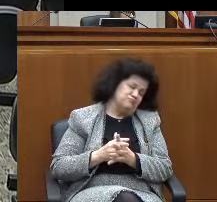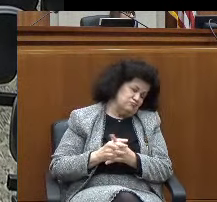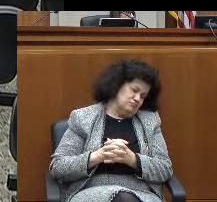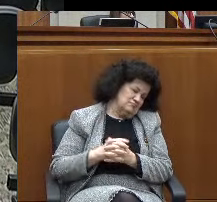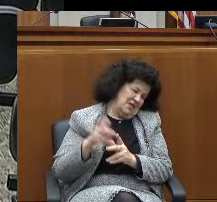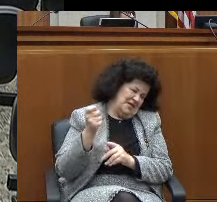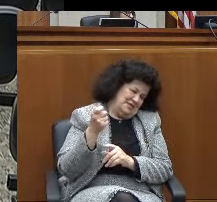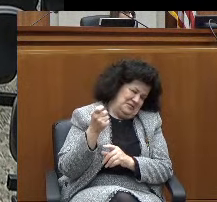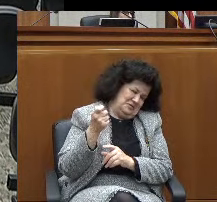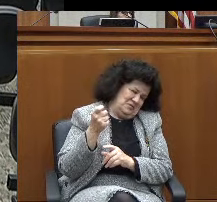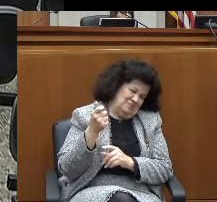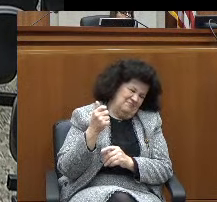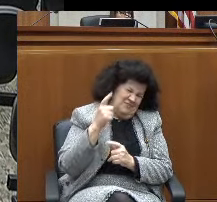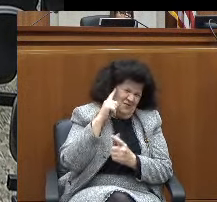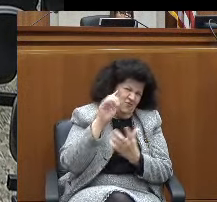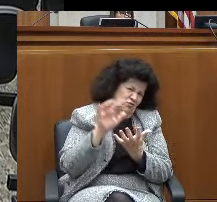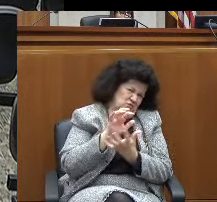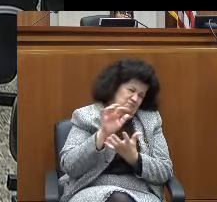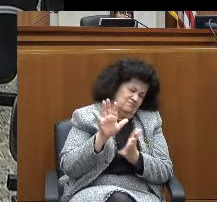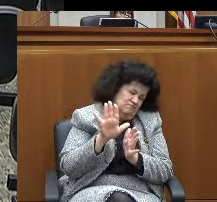it's a little misleading.